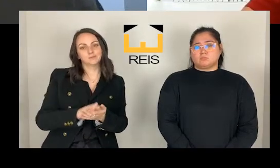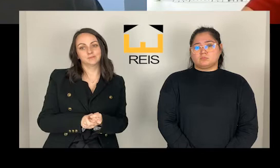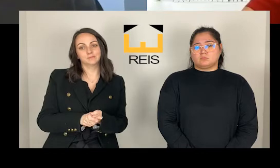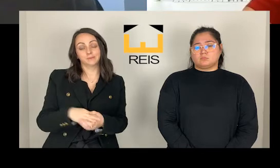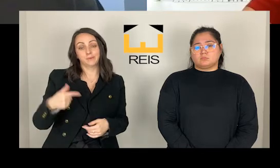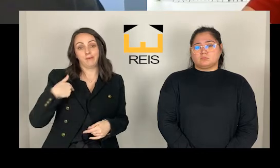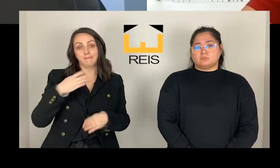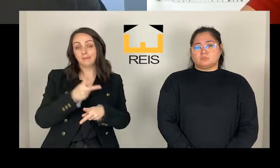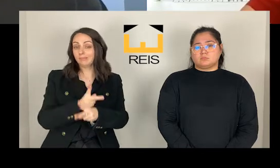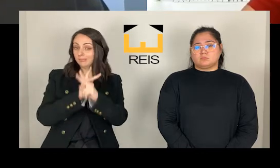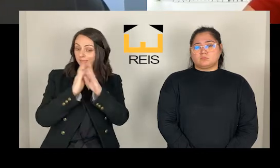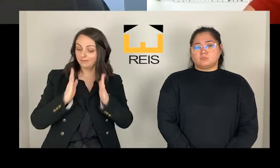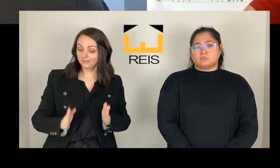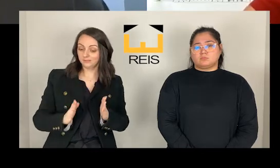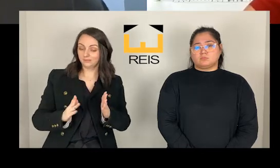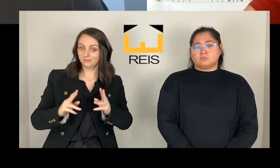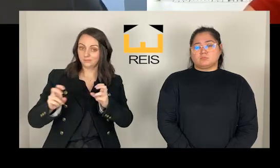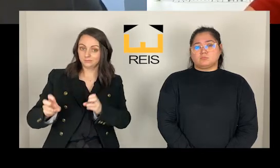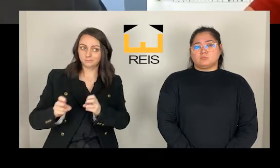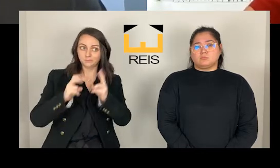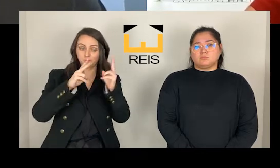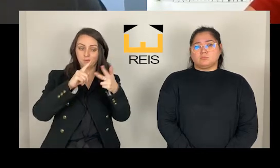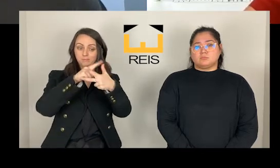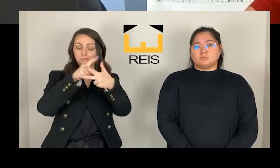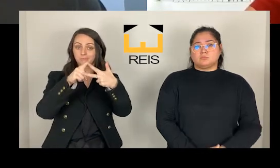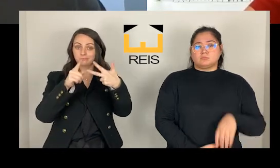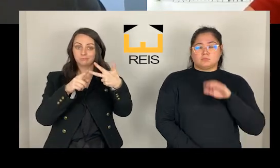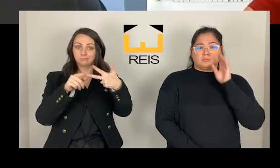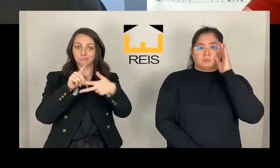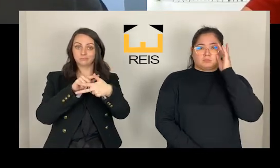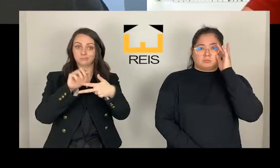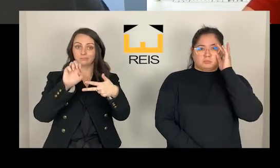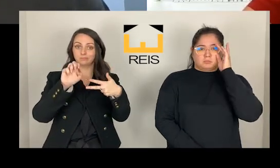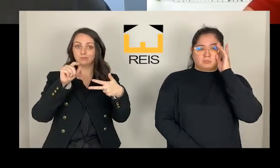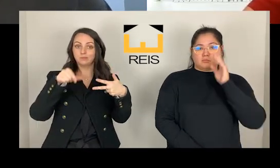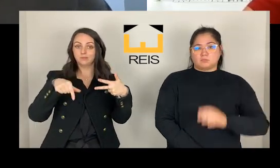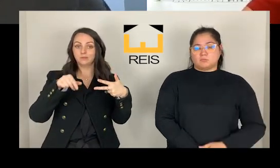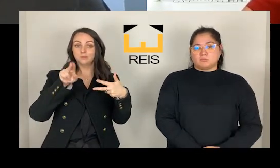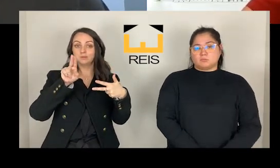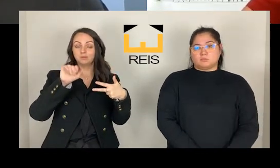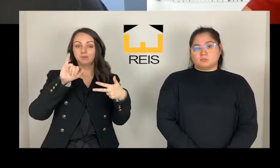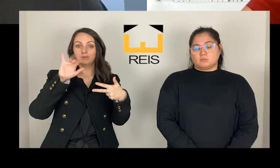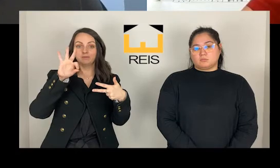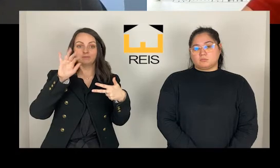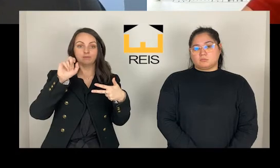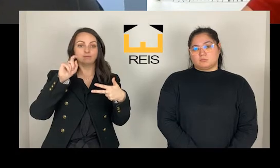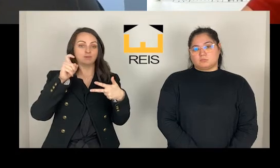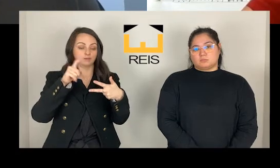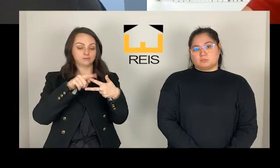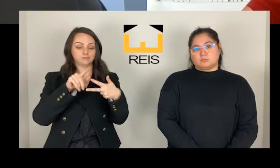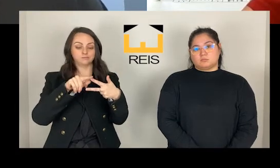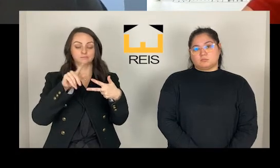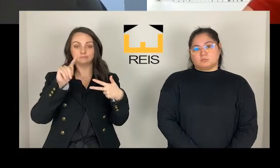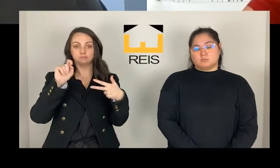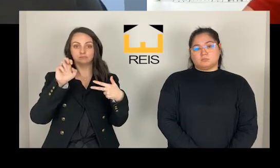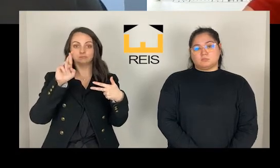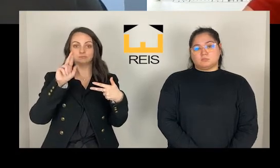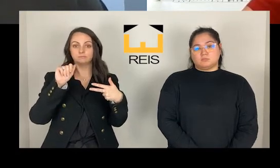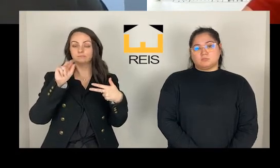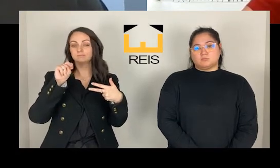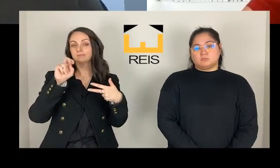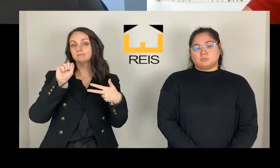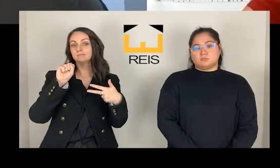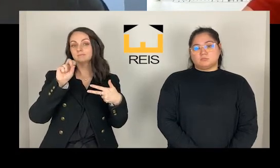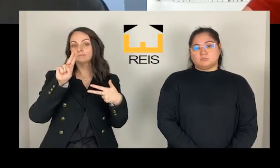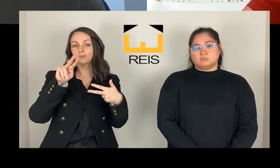as a lender, I'm going to pull information from all three major bureaus, Experian, TransUnion, Equifax. Whatever